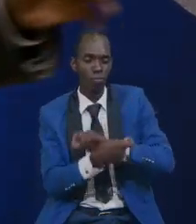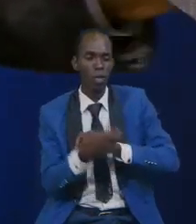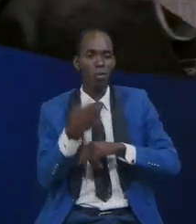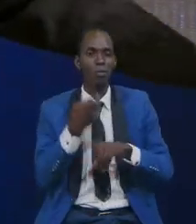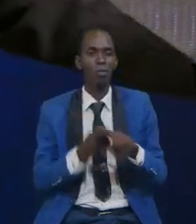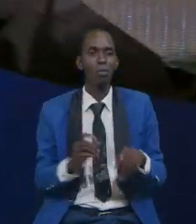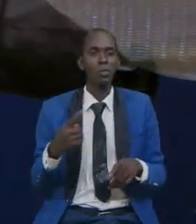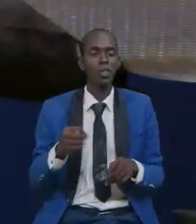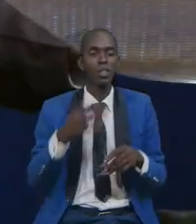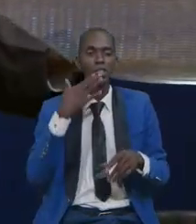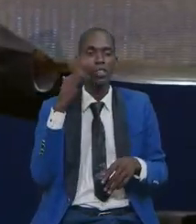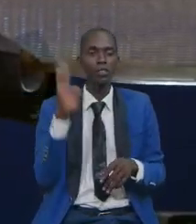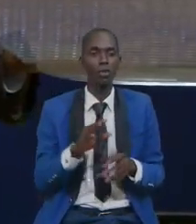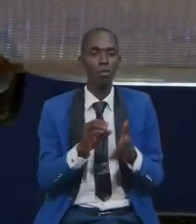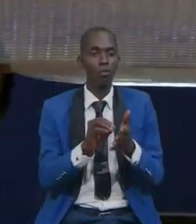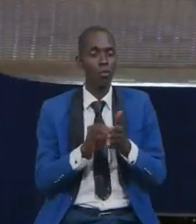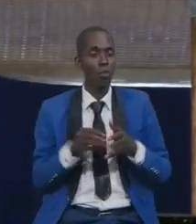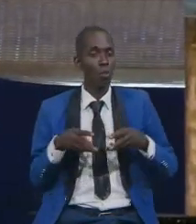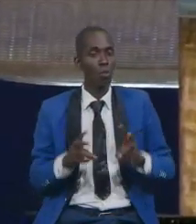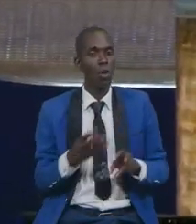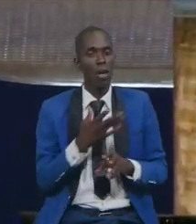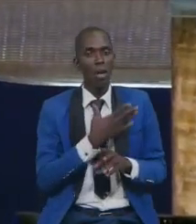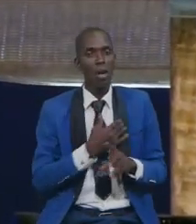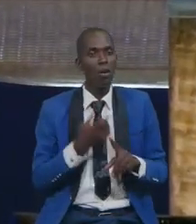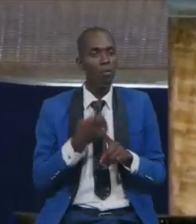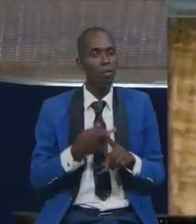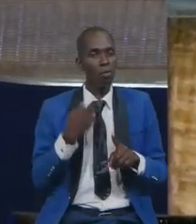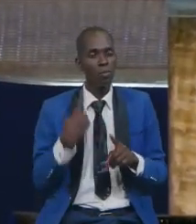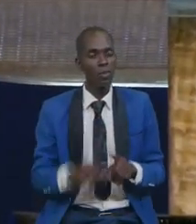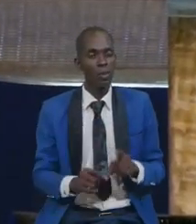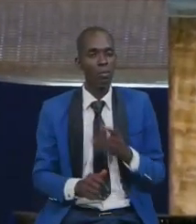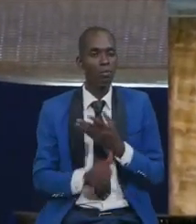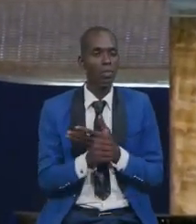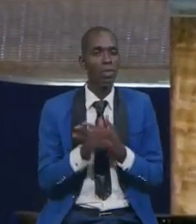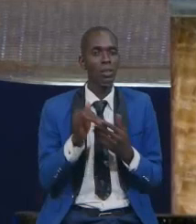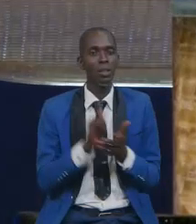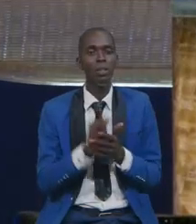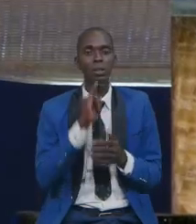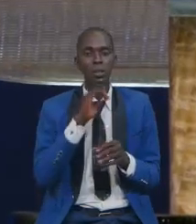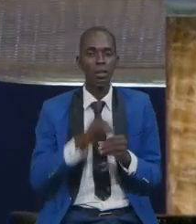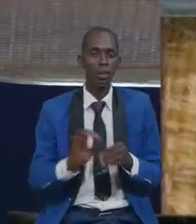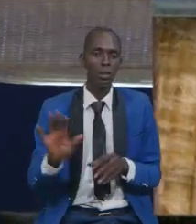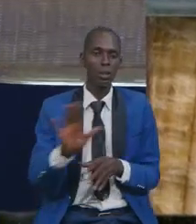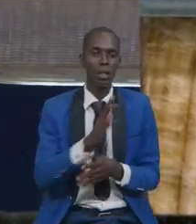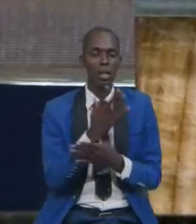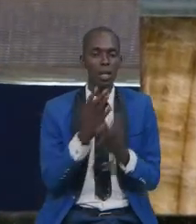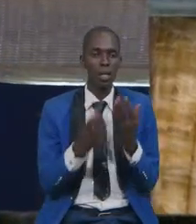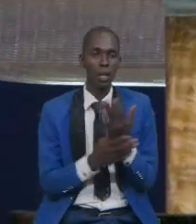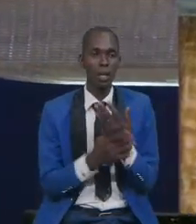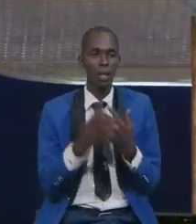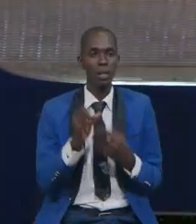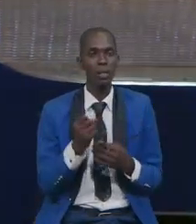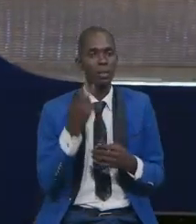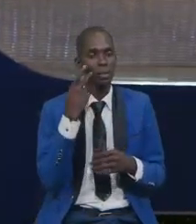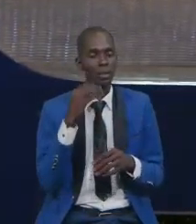of his way and from the violence that is in their hand. Look at